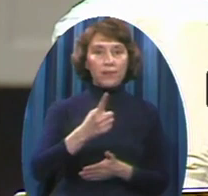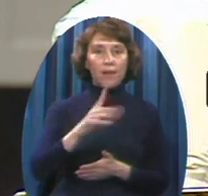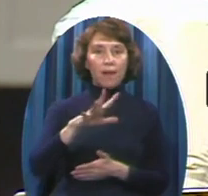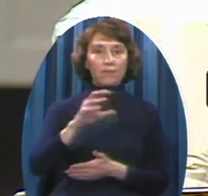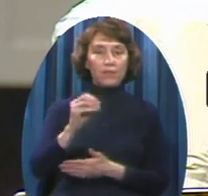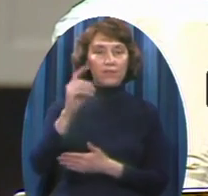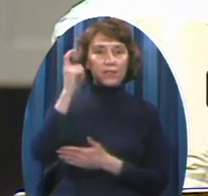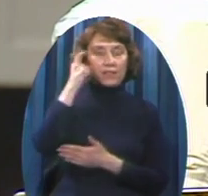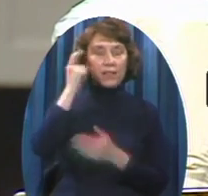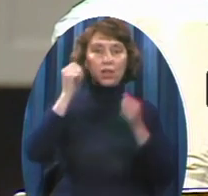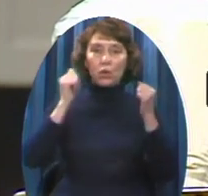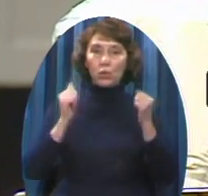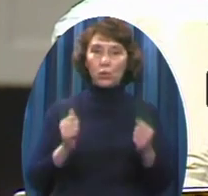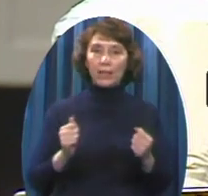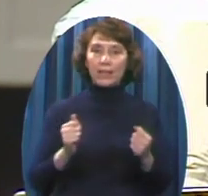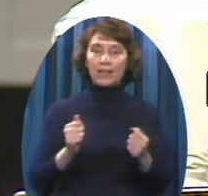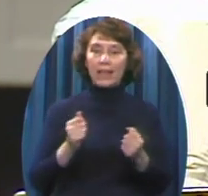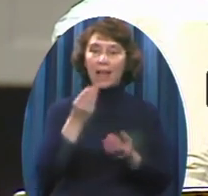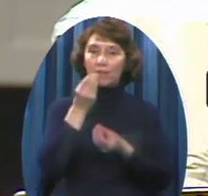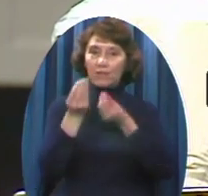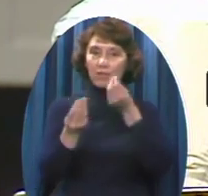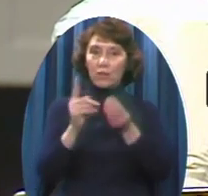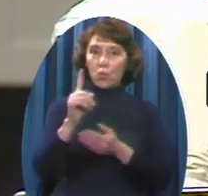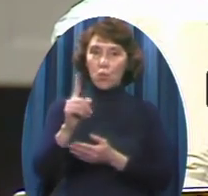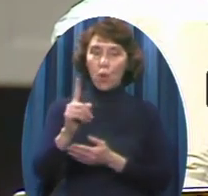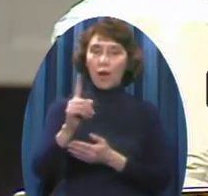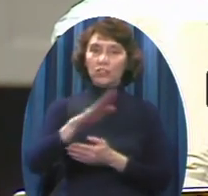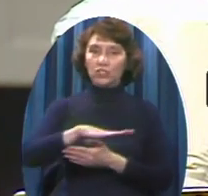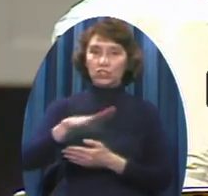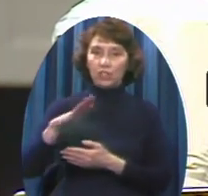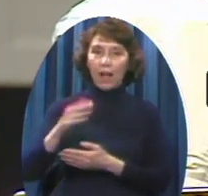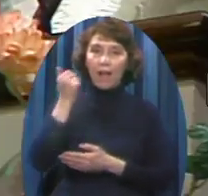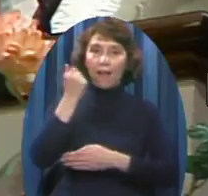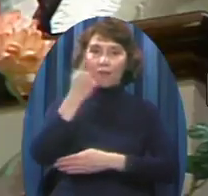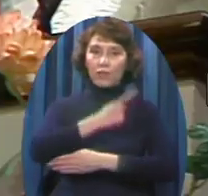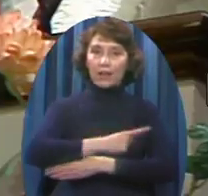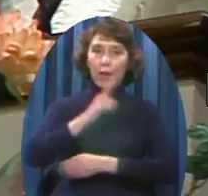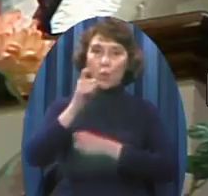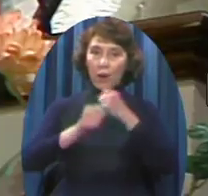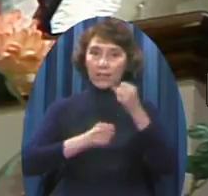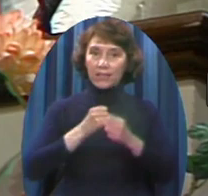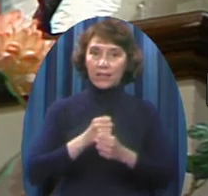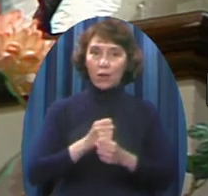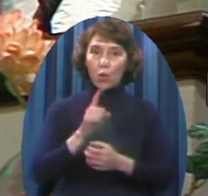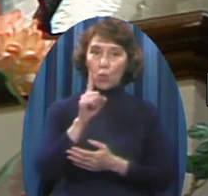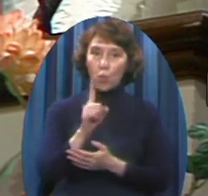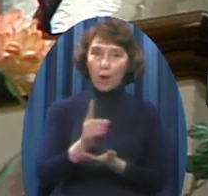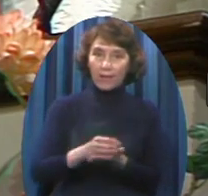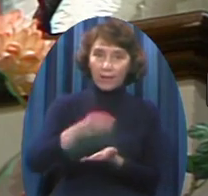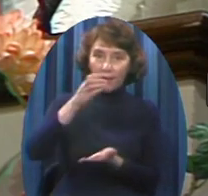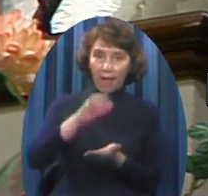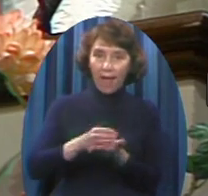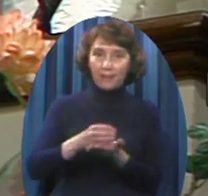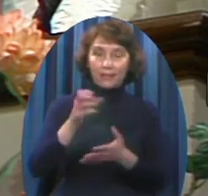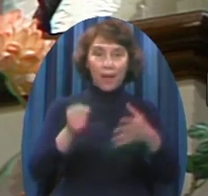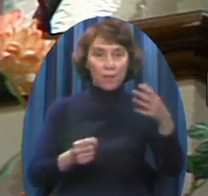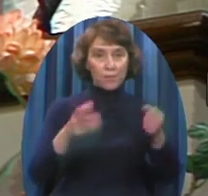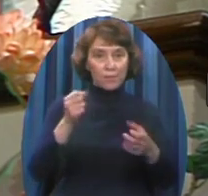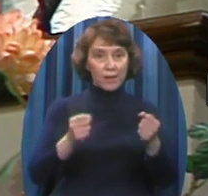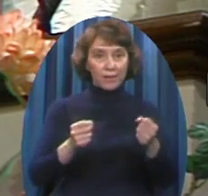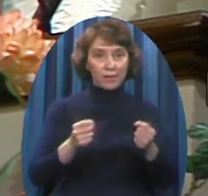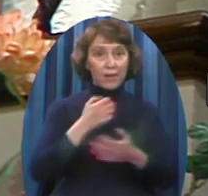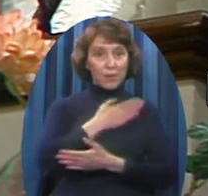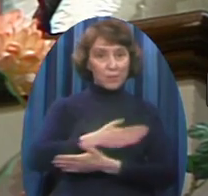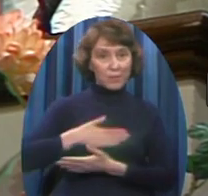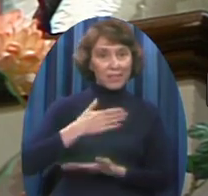for 1 year, every day, an 8-ounce glass of milk. Would you help me? I would like